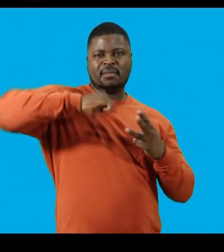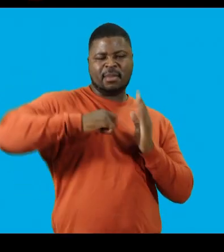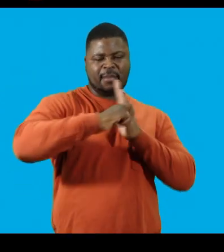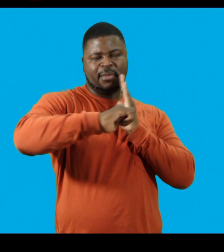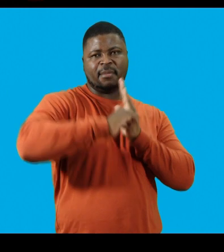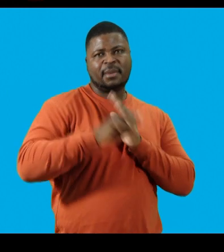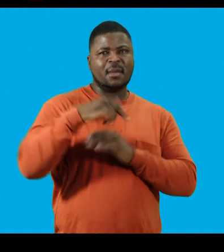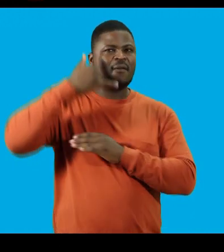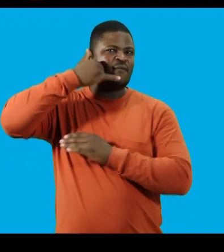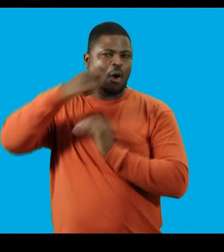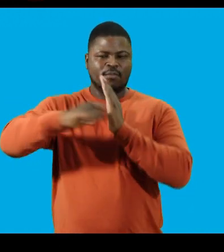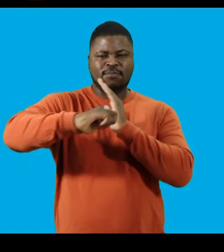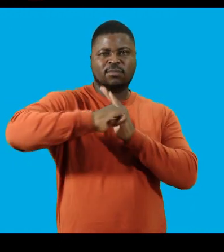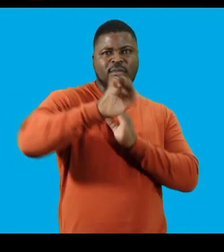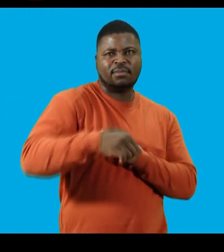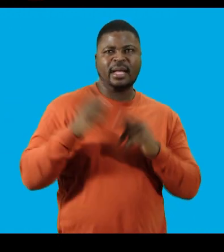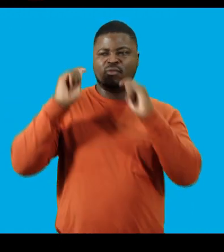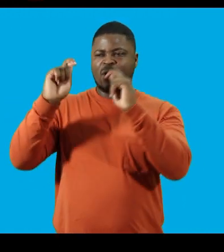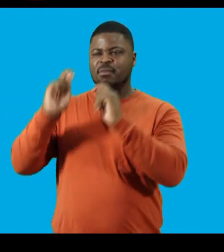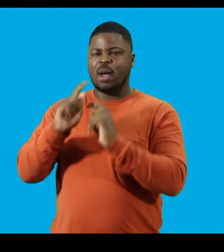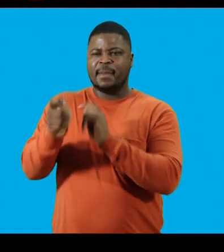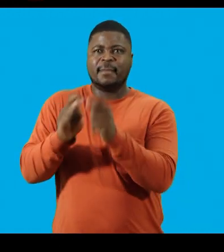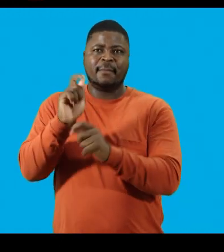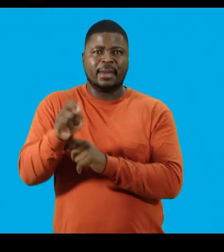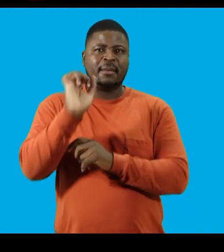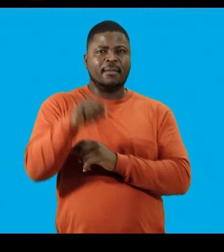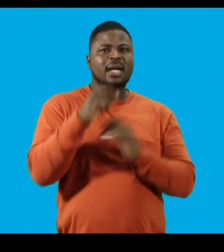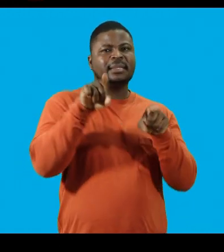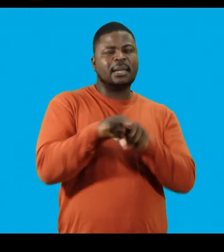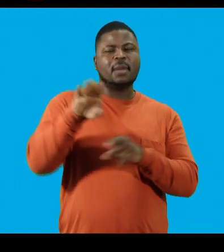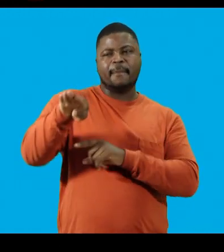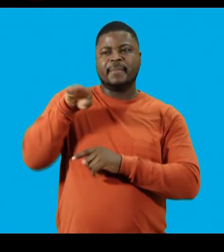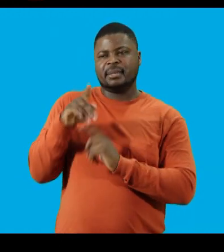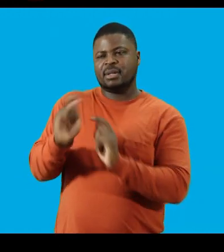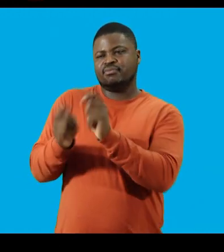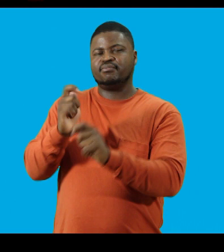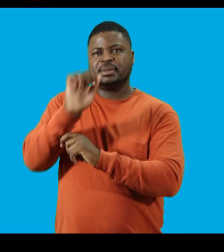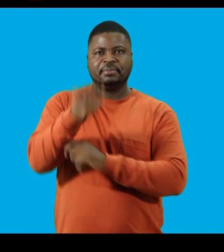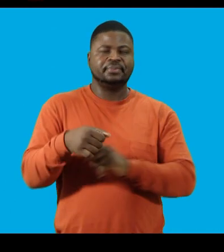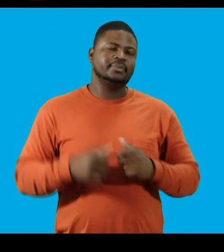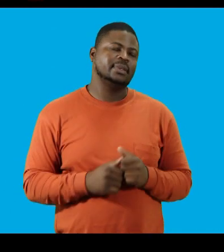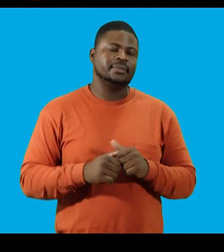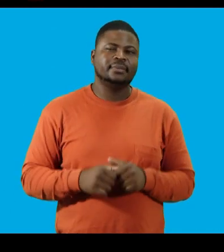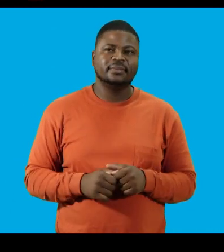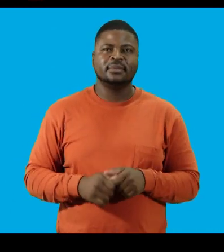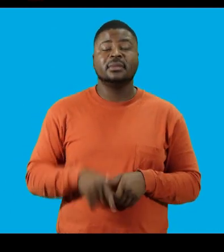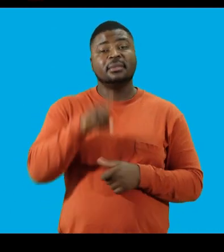municipal tariffs, telephone tariffs, transport tariffs, and banking tariffs as